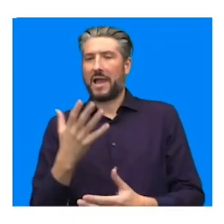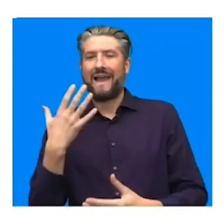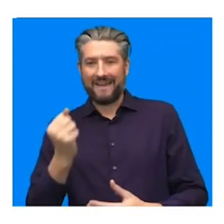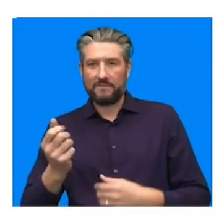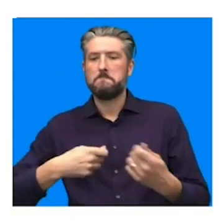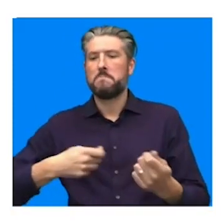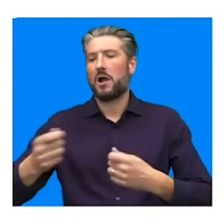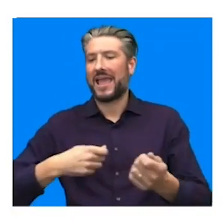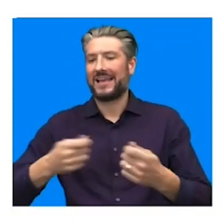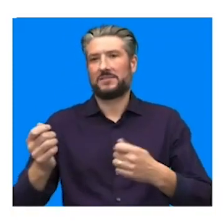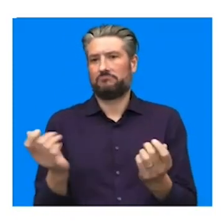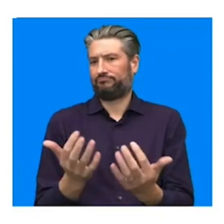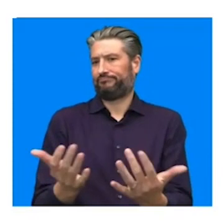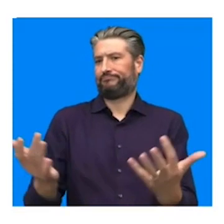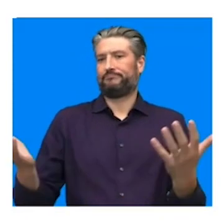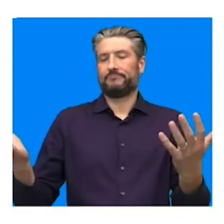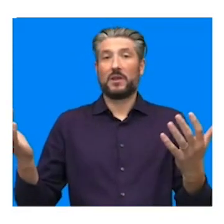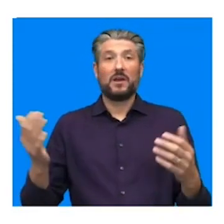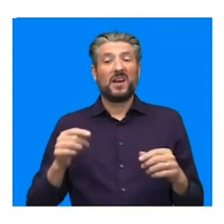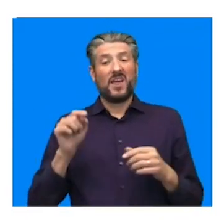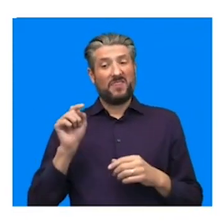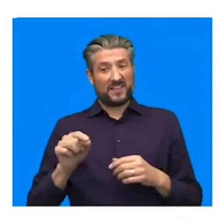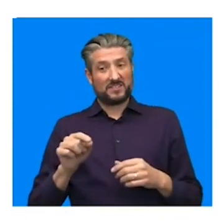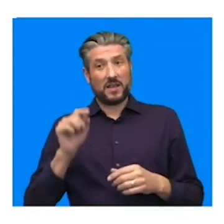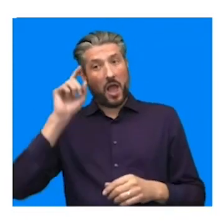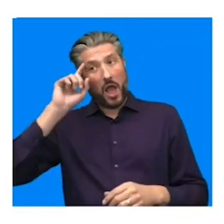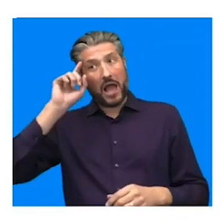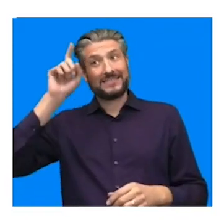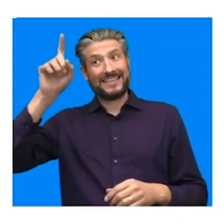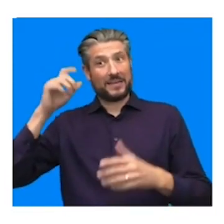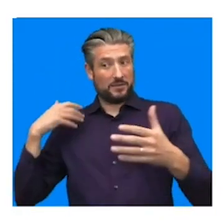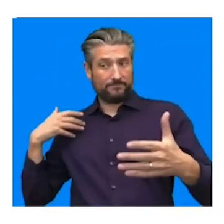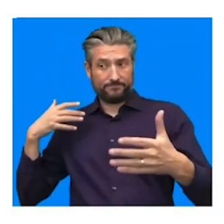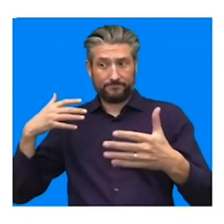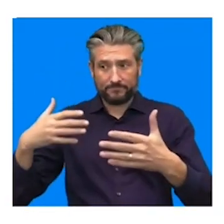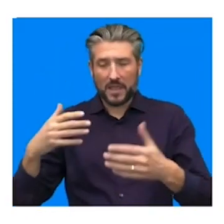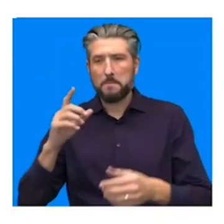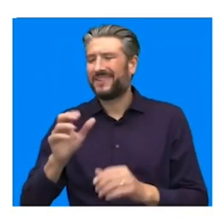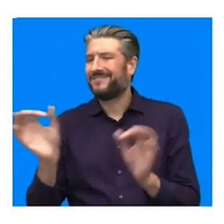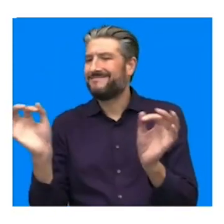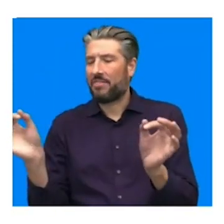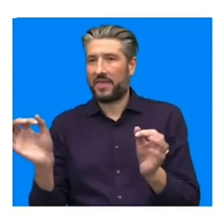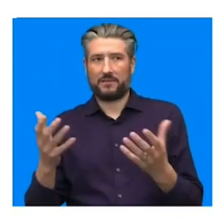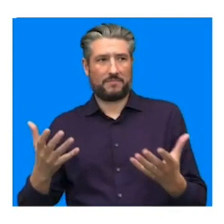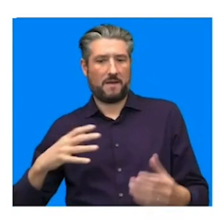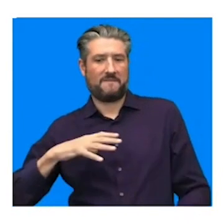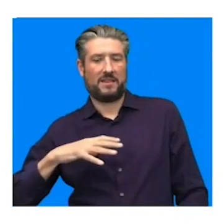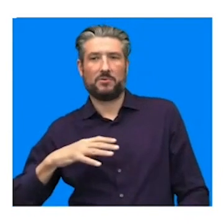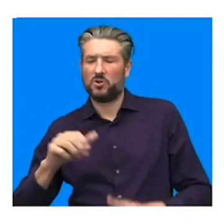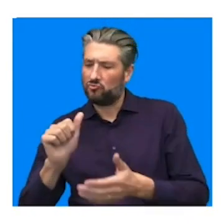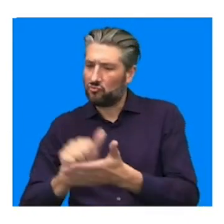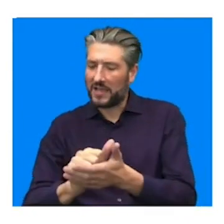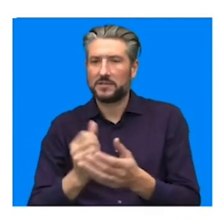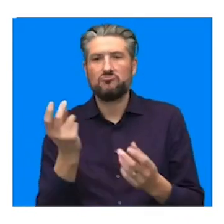you know, it has been around as an idea for a while, but there isn't anything in market at the right price with the